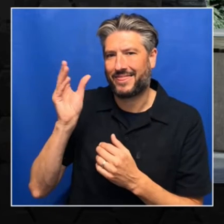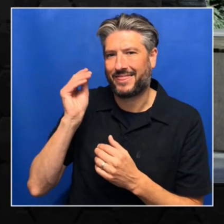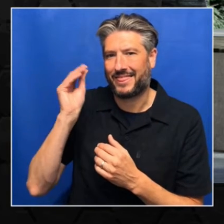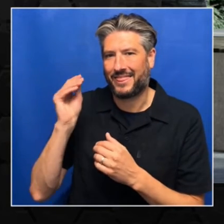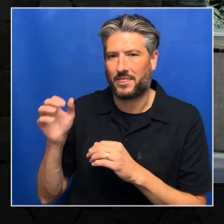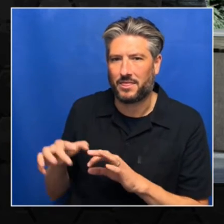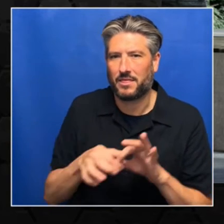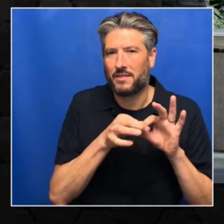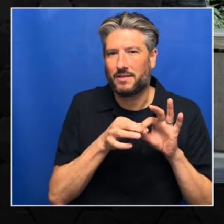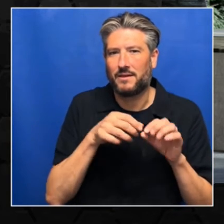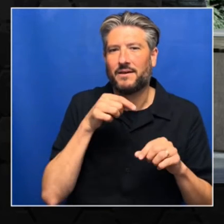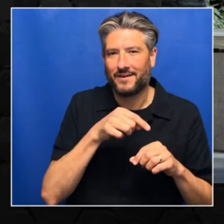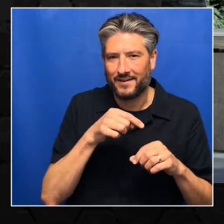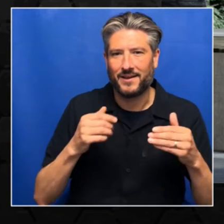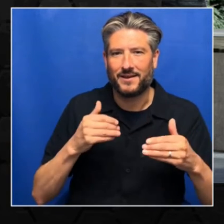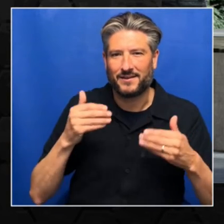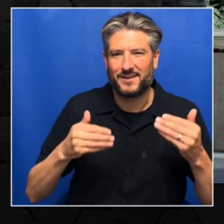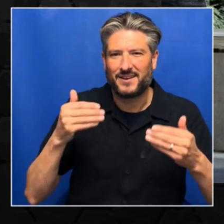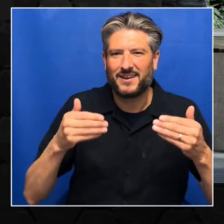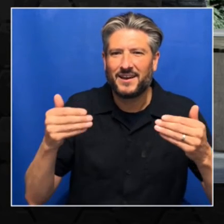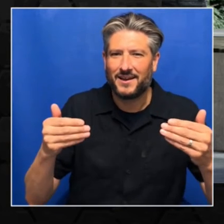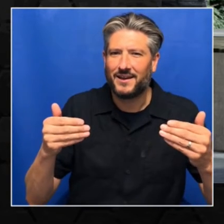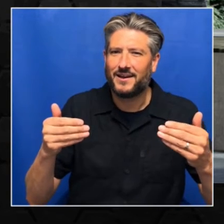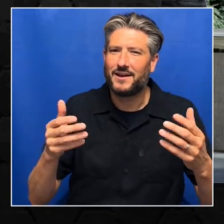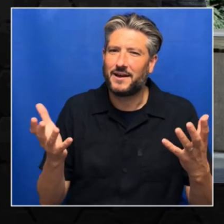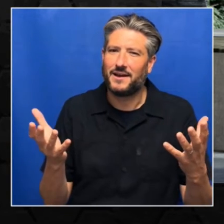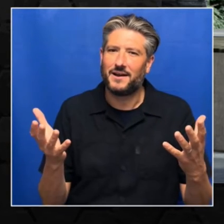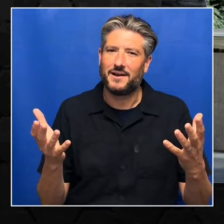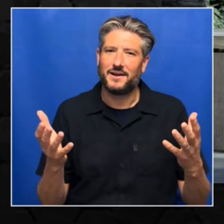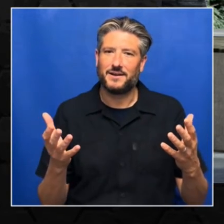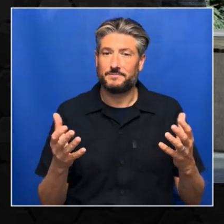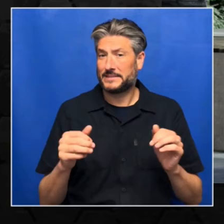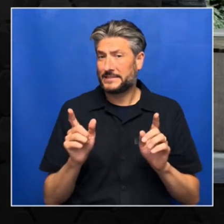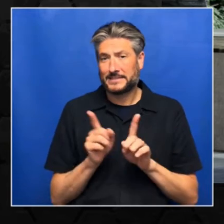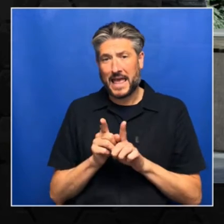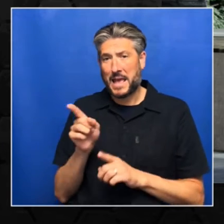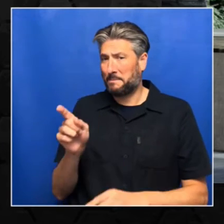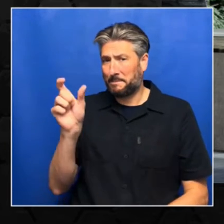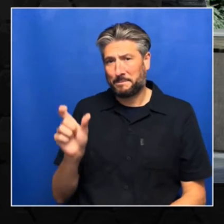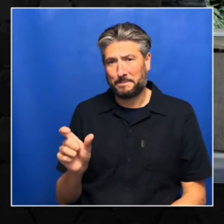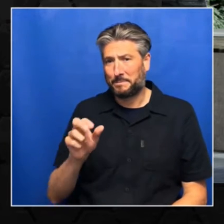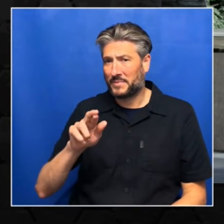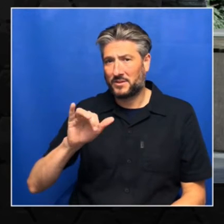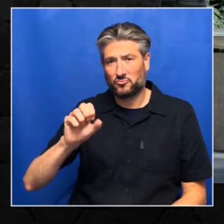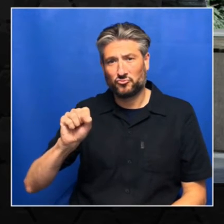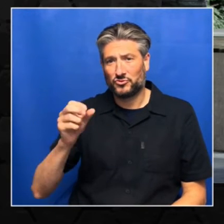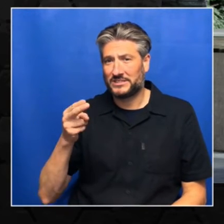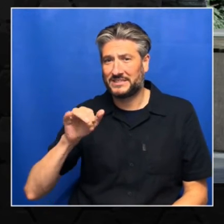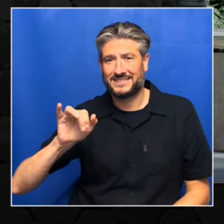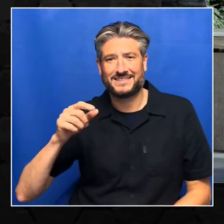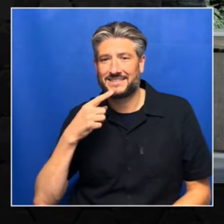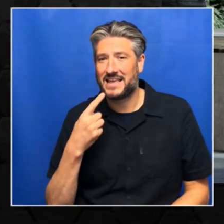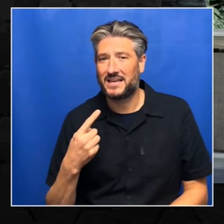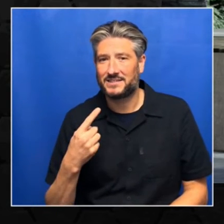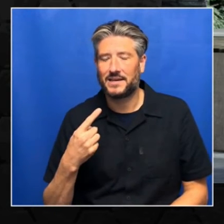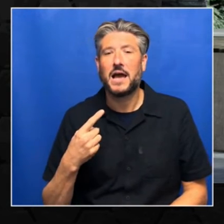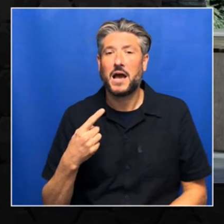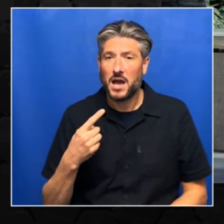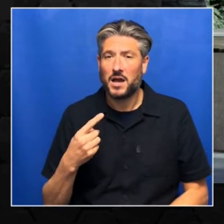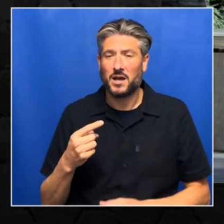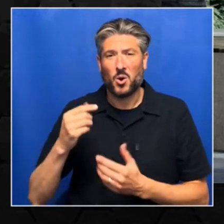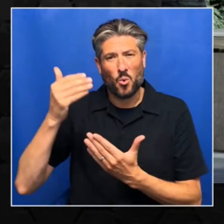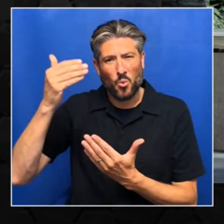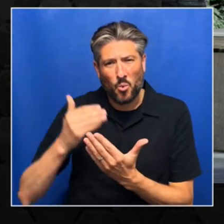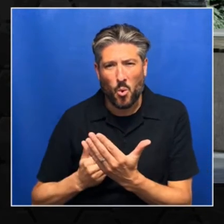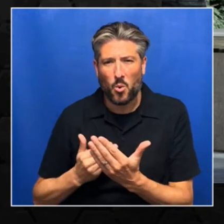forward. Otherwise, as Rashid said, not everything might be needed by everybody from the math perspective.